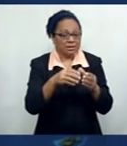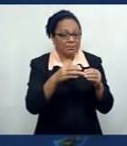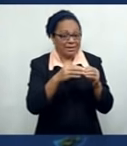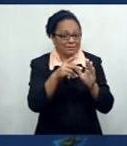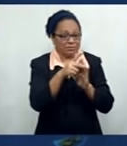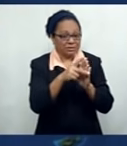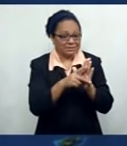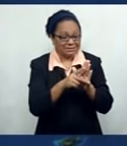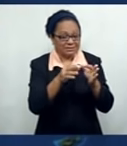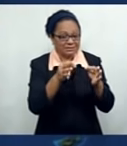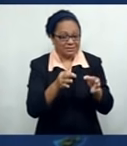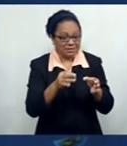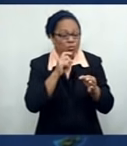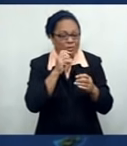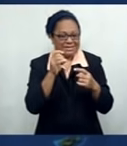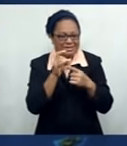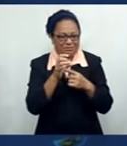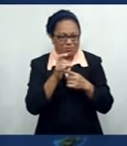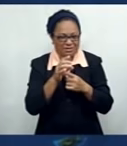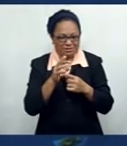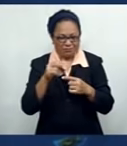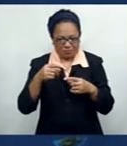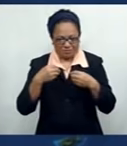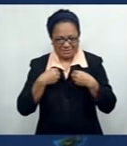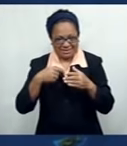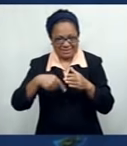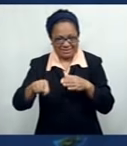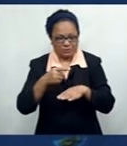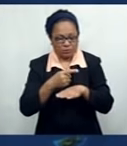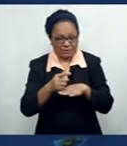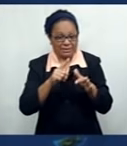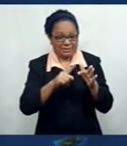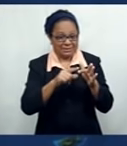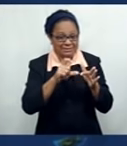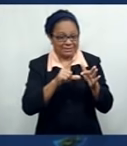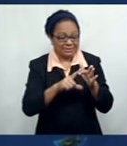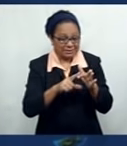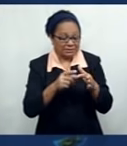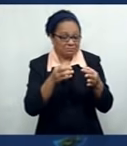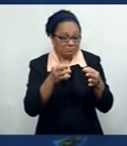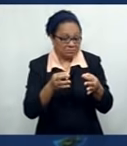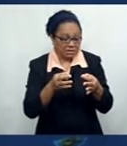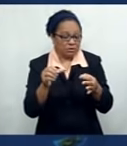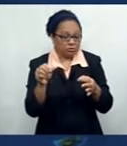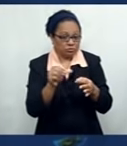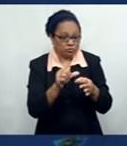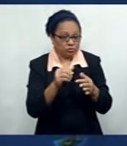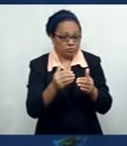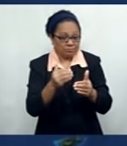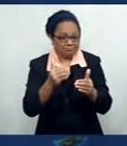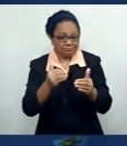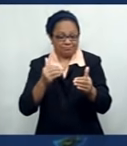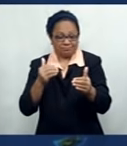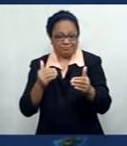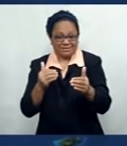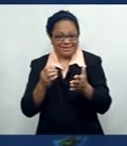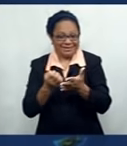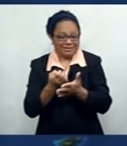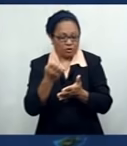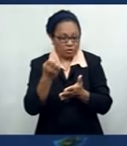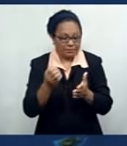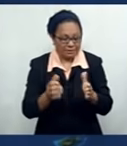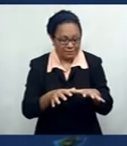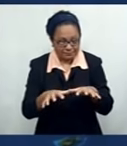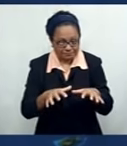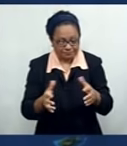be a critical event for this week. ECB is likely to decide if it should dial back economic stimulus. This will be followed